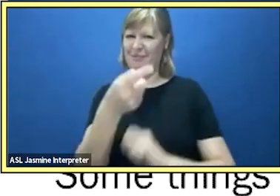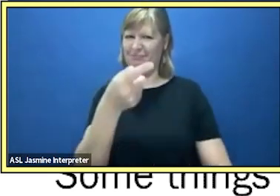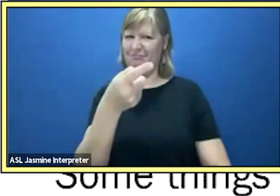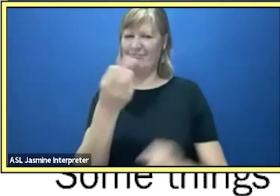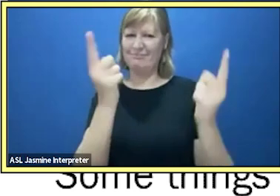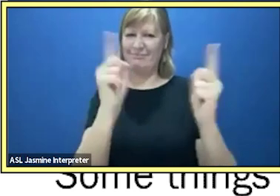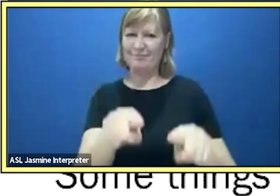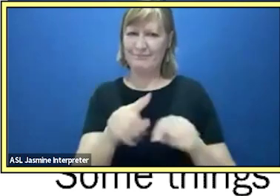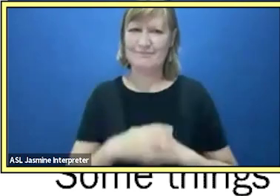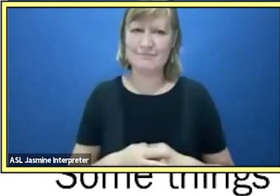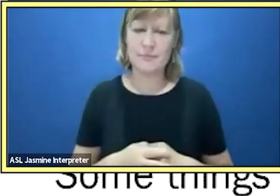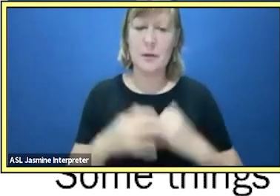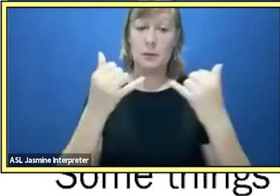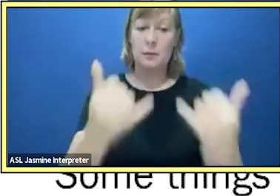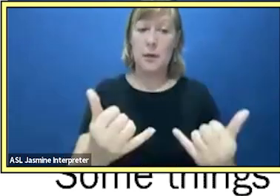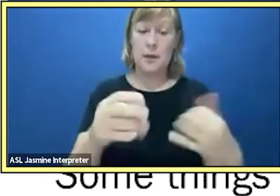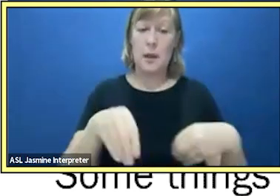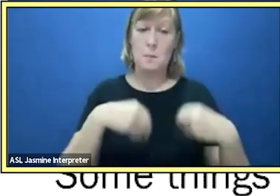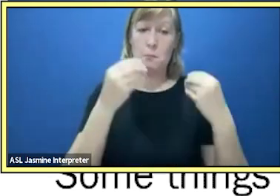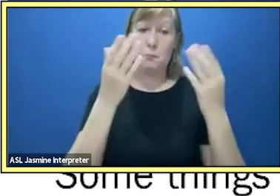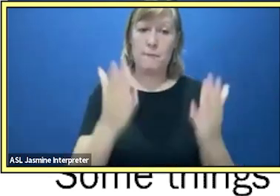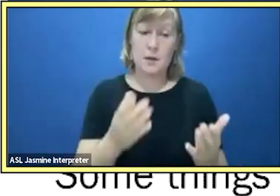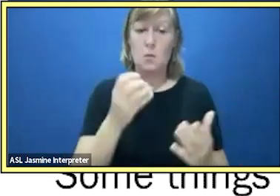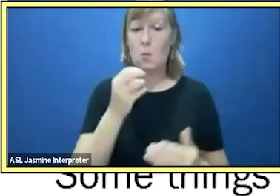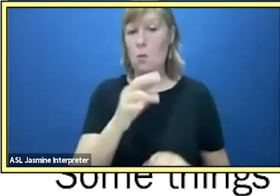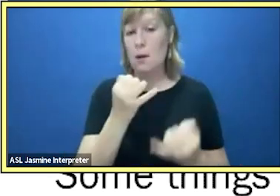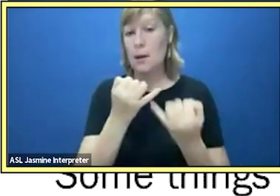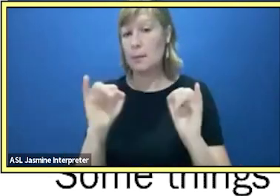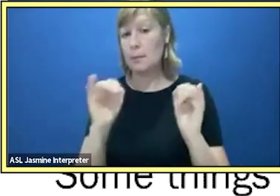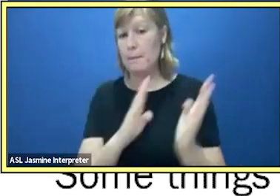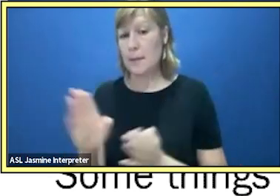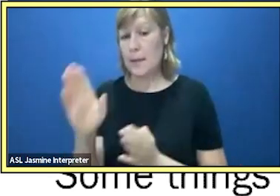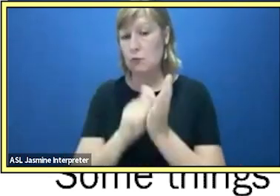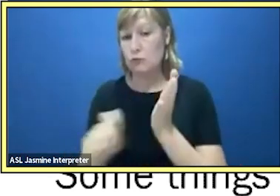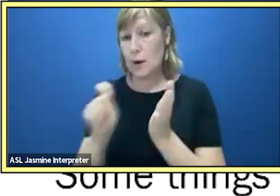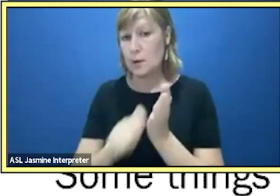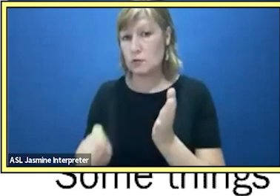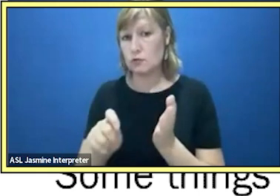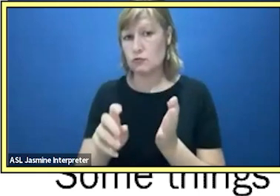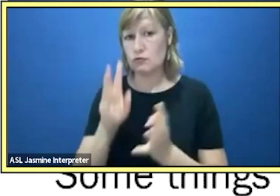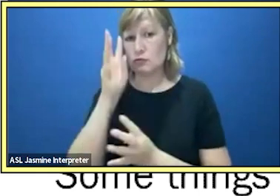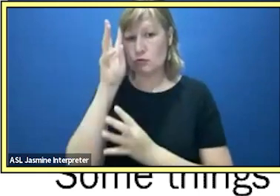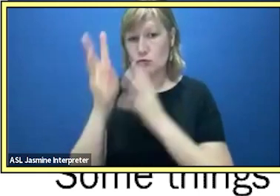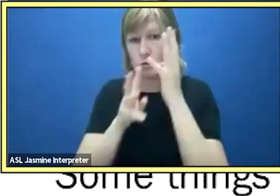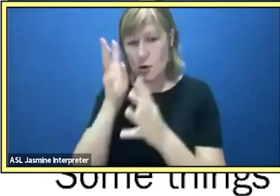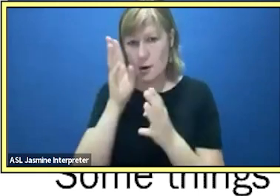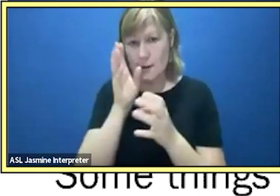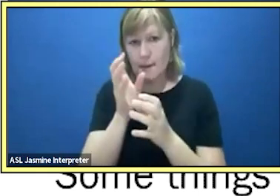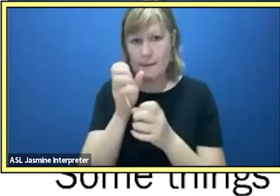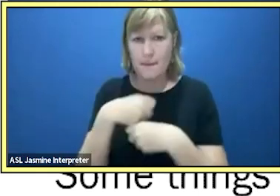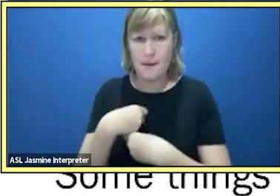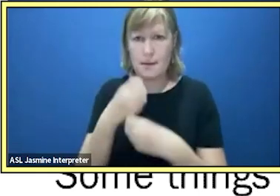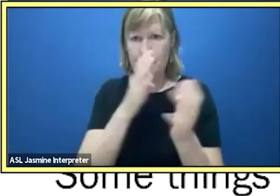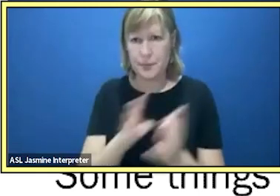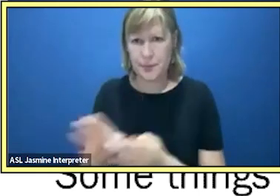Right now, providers or independent plan writers create those plans with you. What